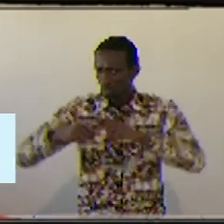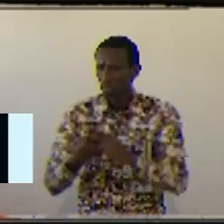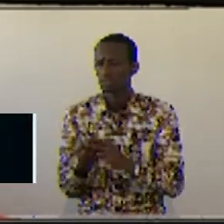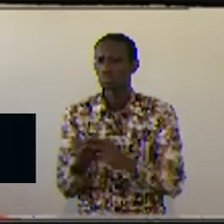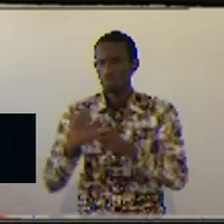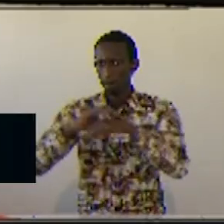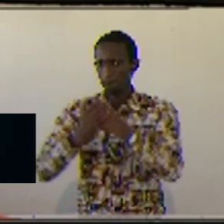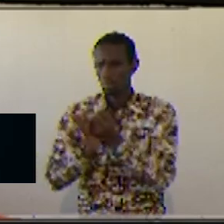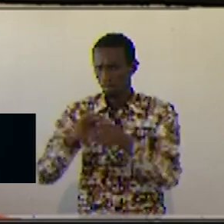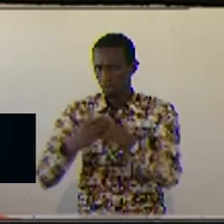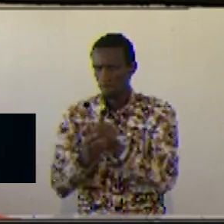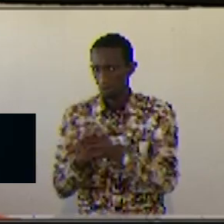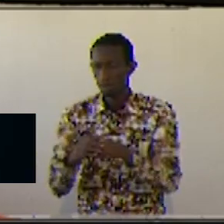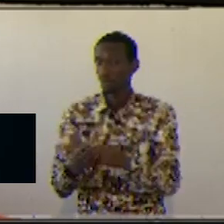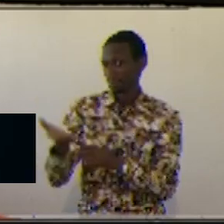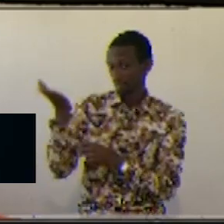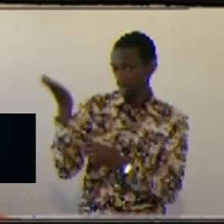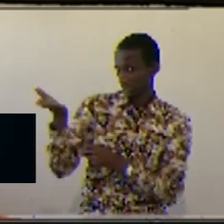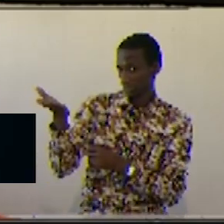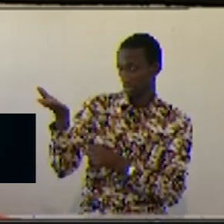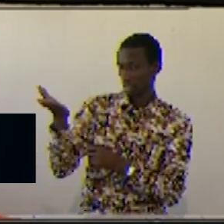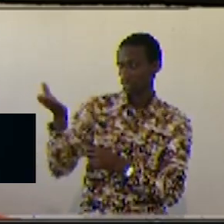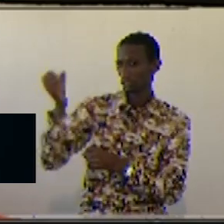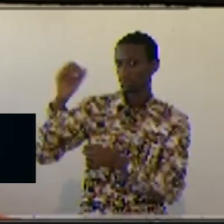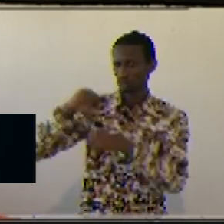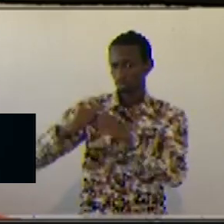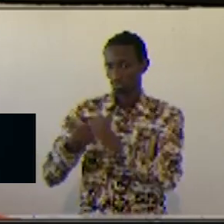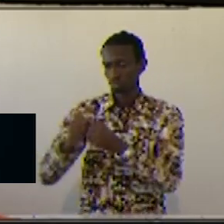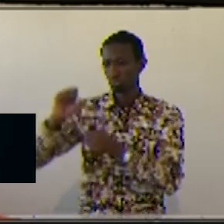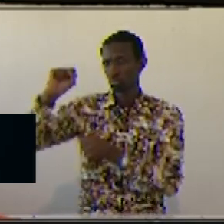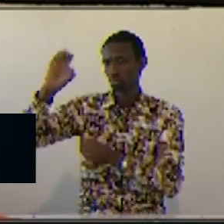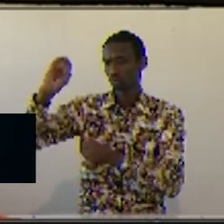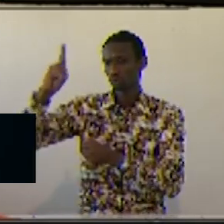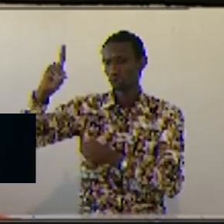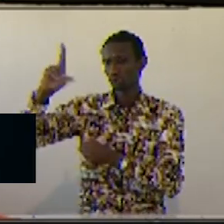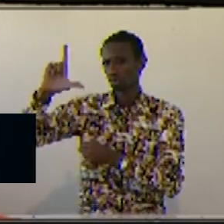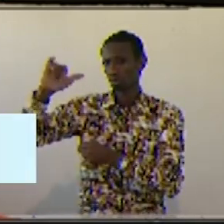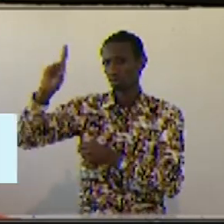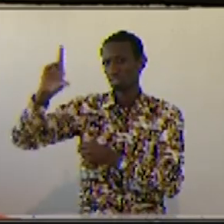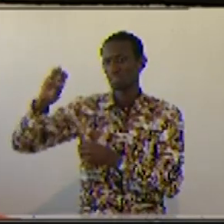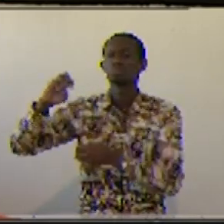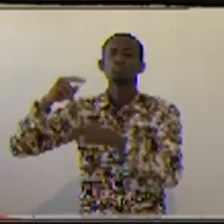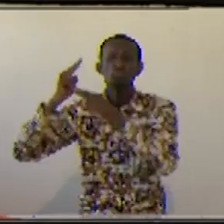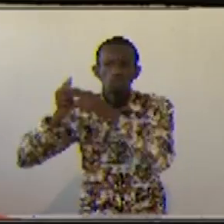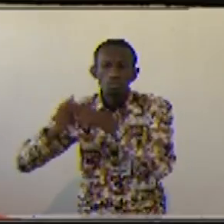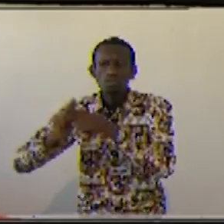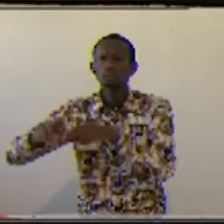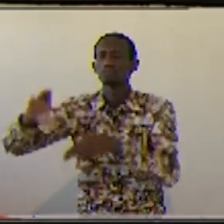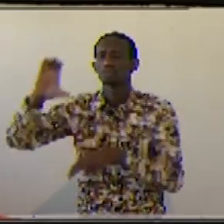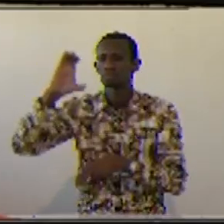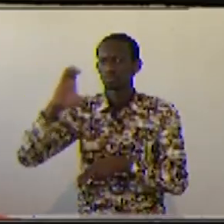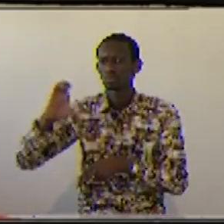solids are the ones we call crystals. So you should always proceed with